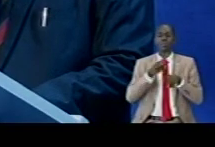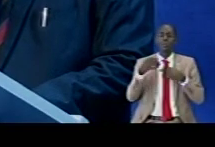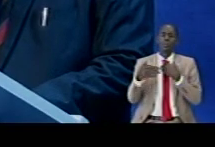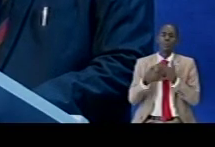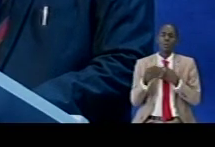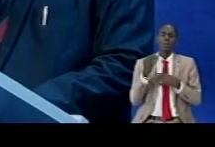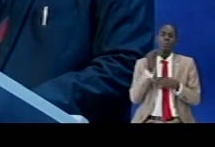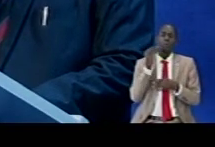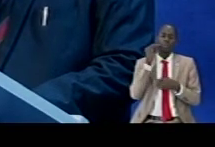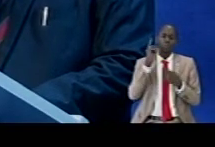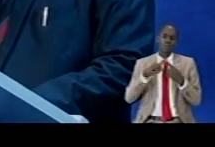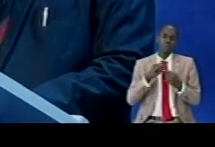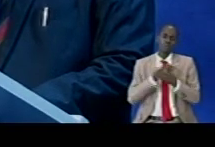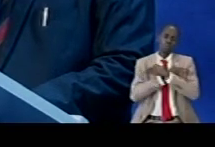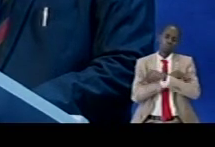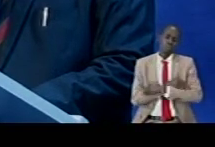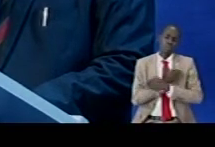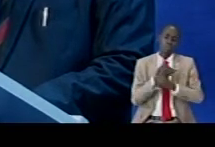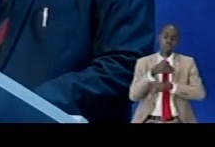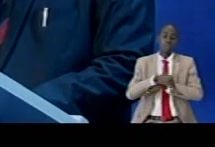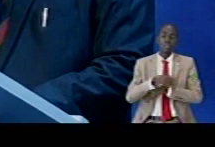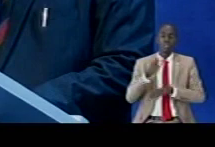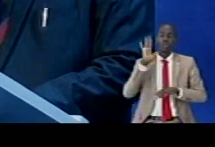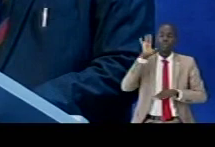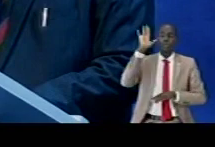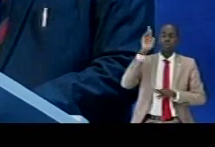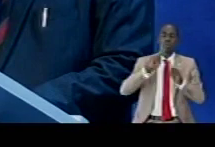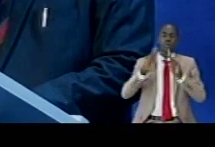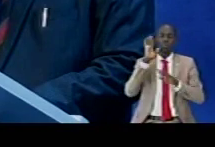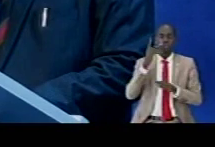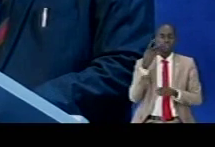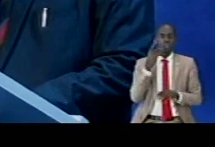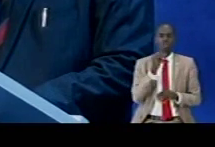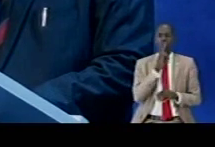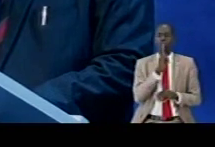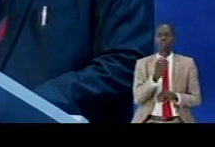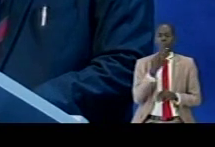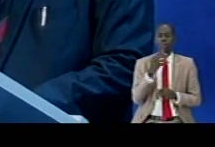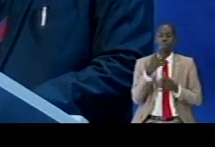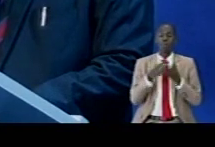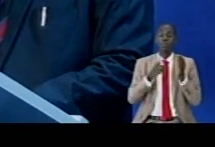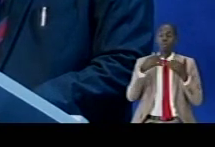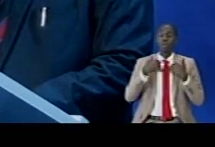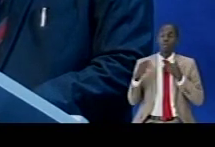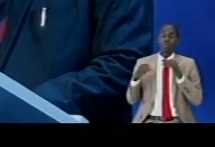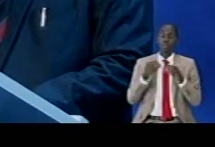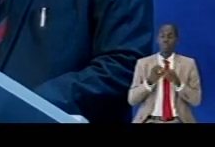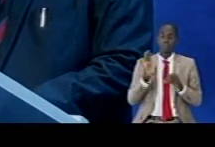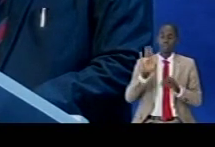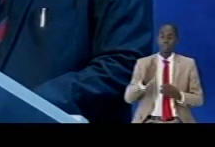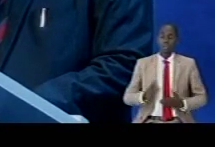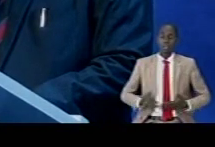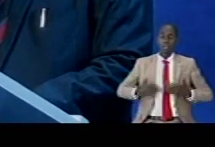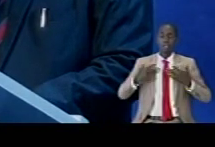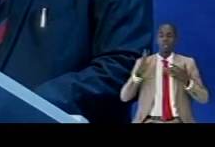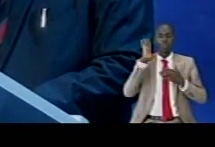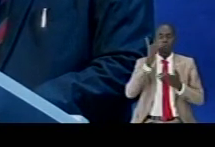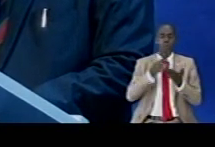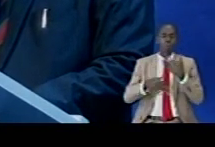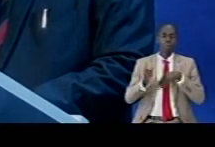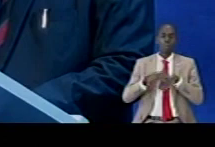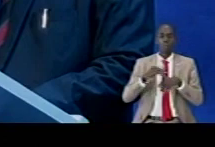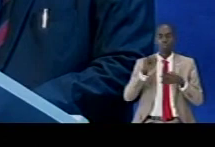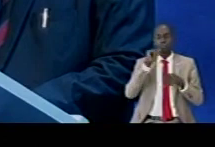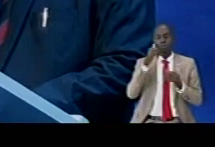tonight, your people will see the reality of what you have done in their lives, and they will come back to give testimonies tomorrow in